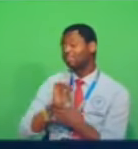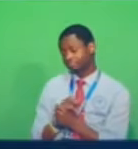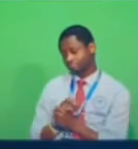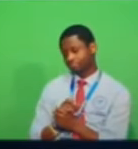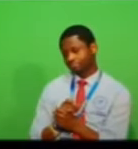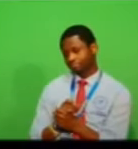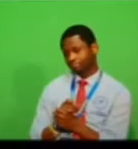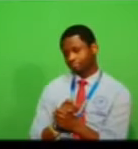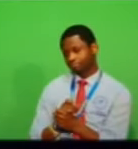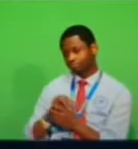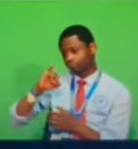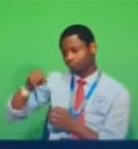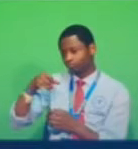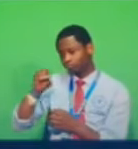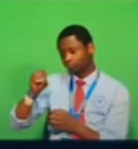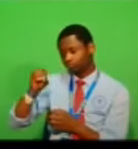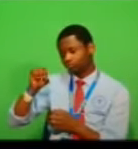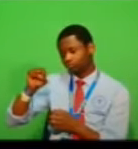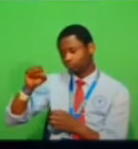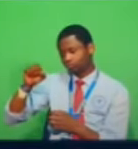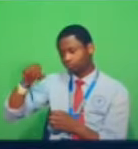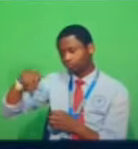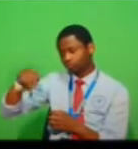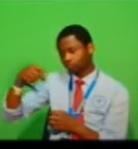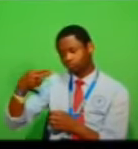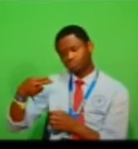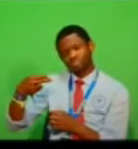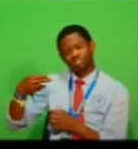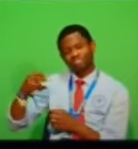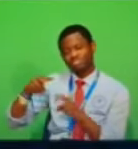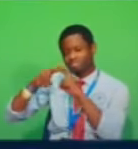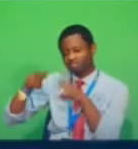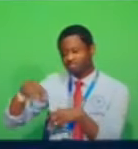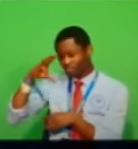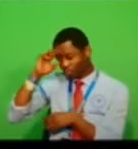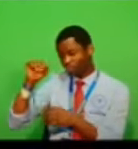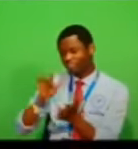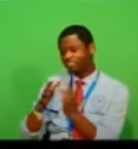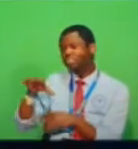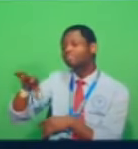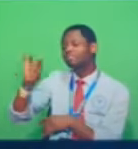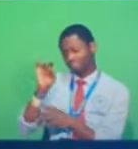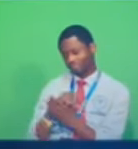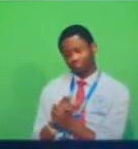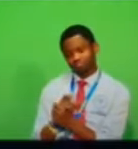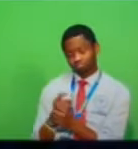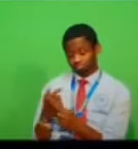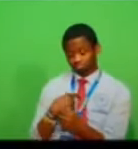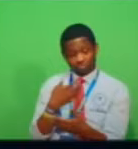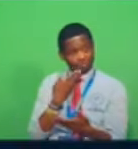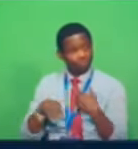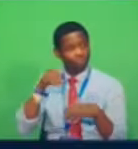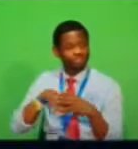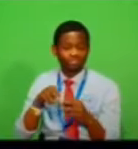Joseph, the village boy whom Jesus found him. I was born in a village,